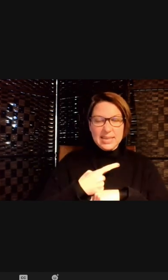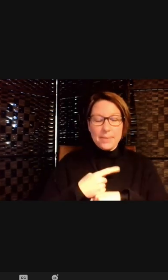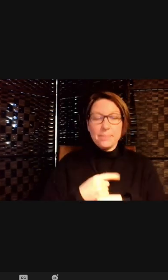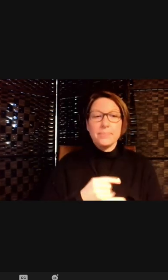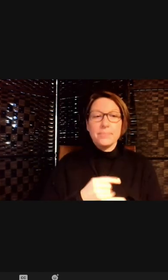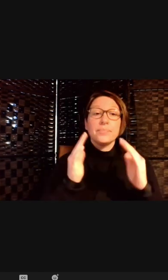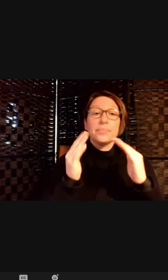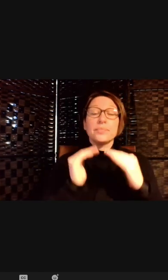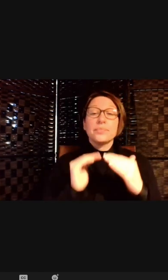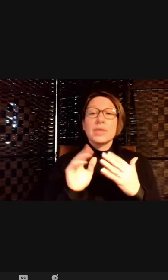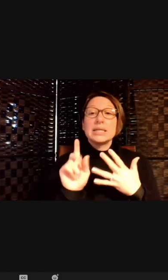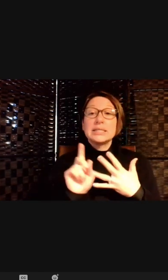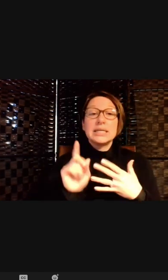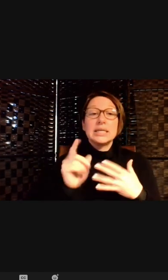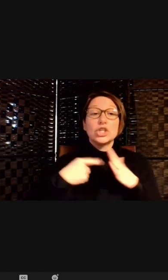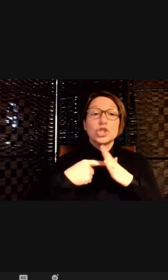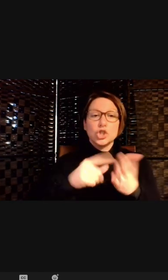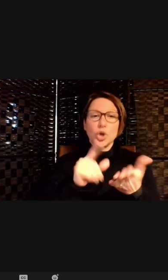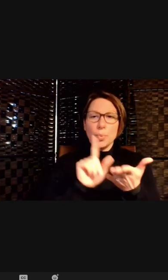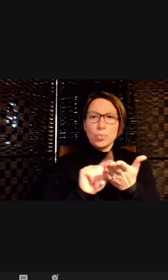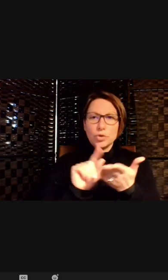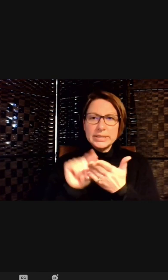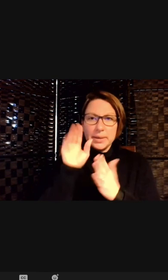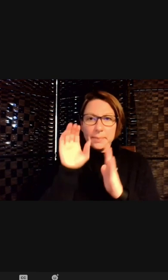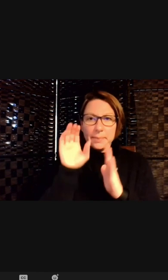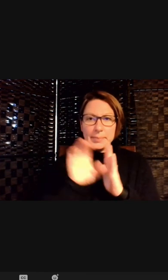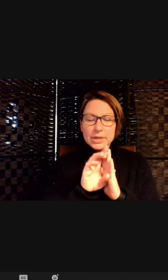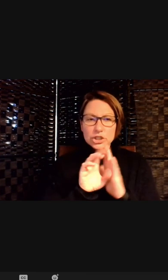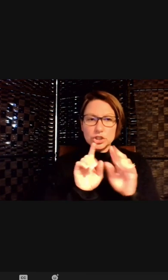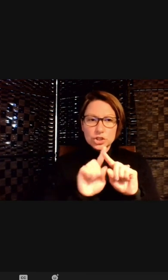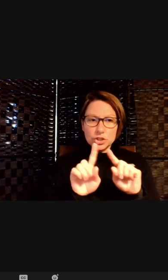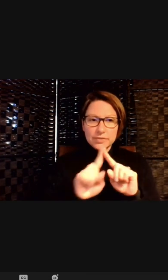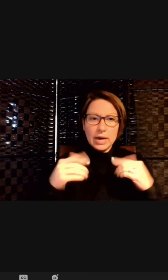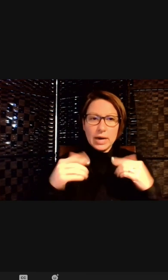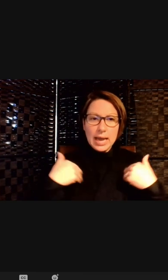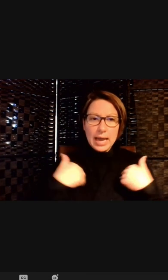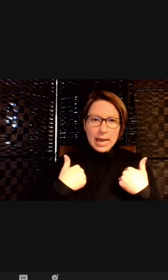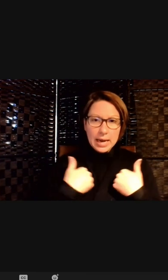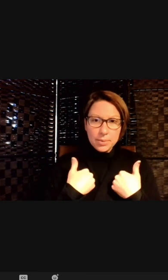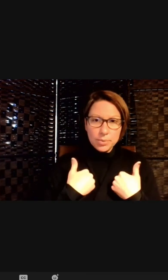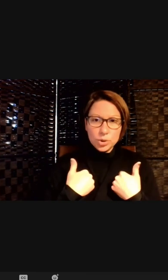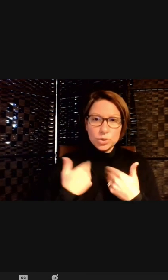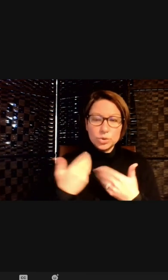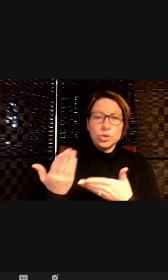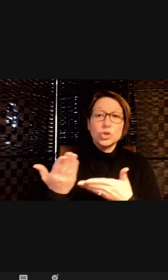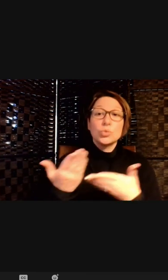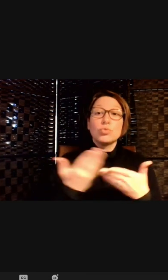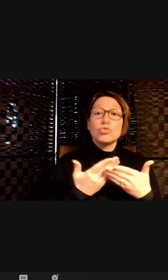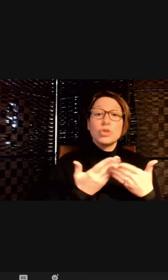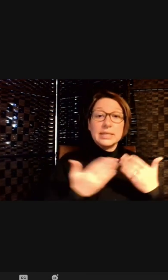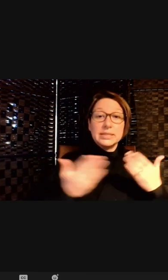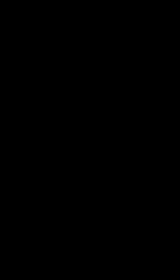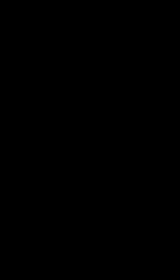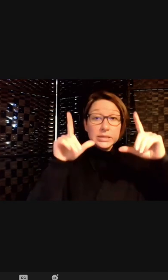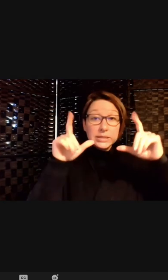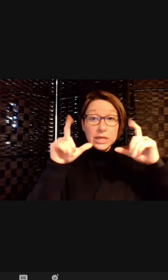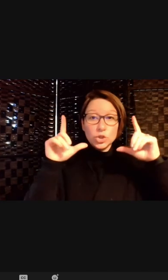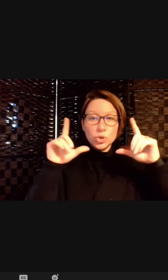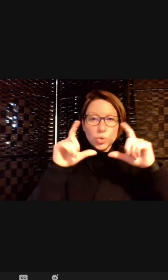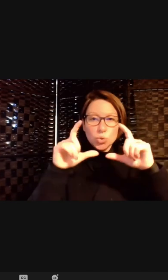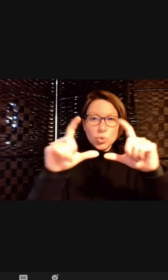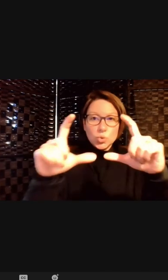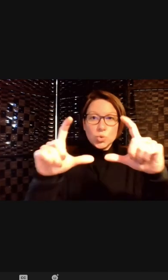printed pictures of various animals. Bring to a device to the zoo, take pictures of the animals, and zoom in. What